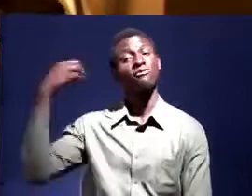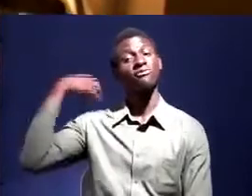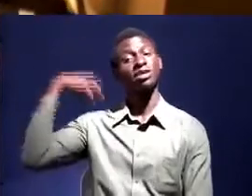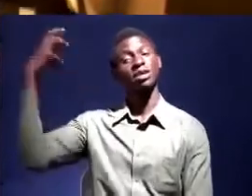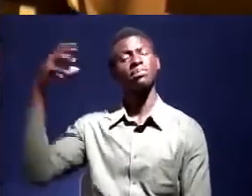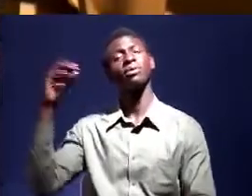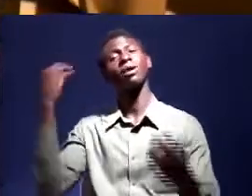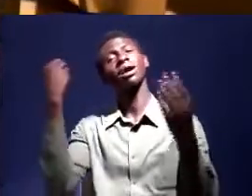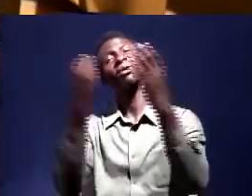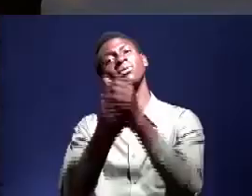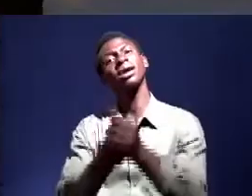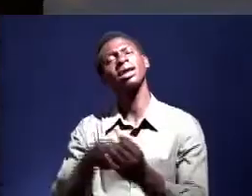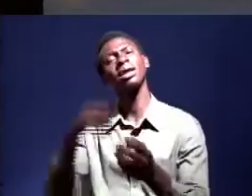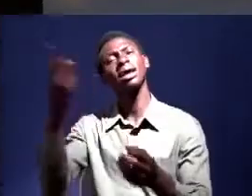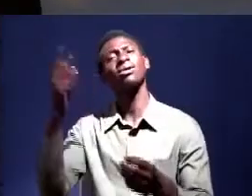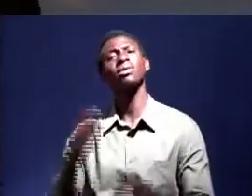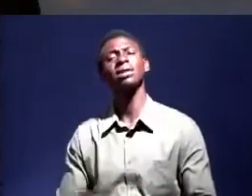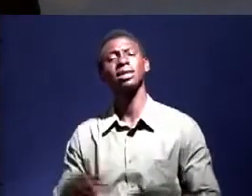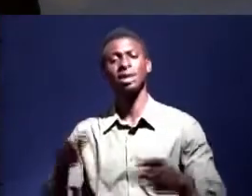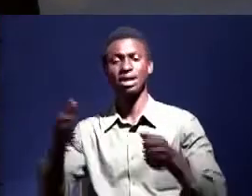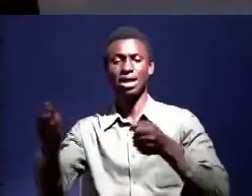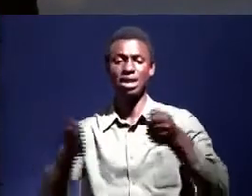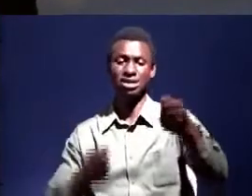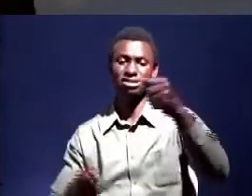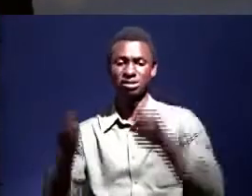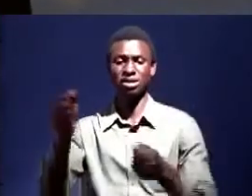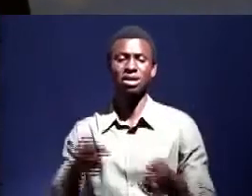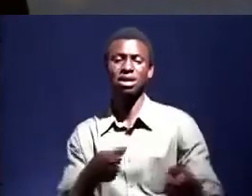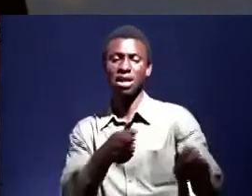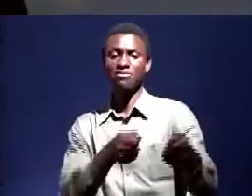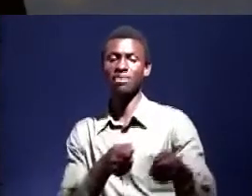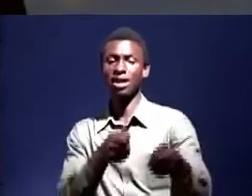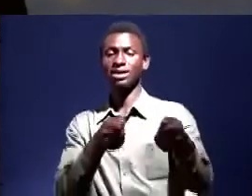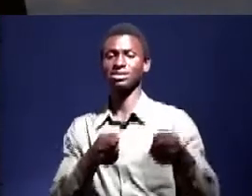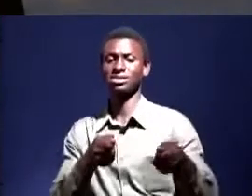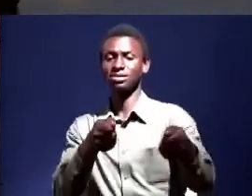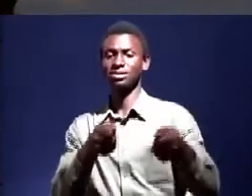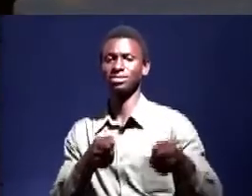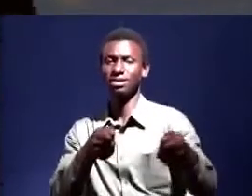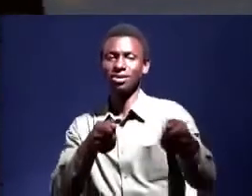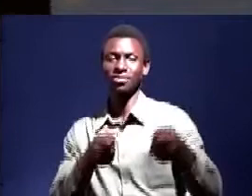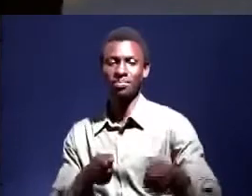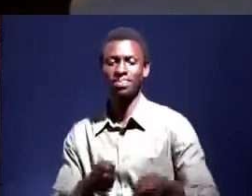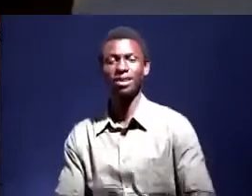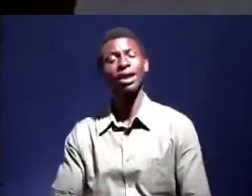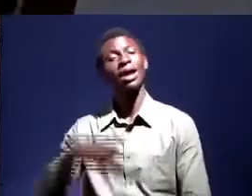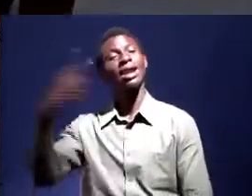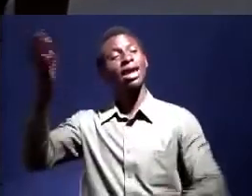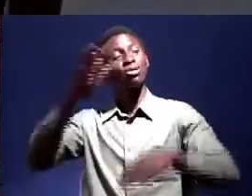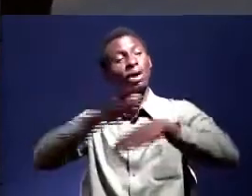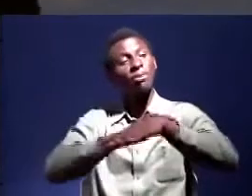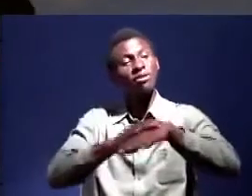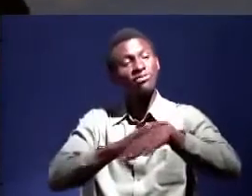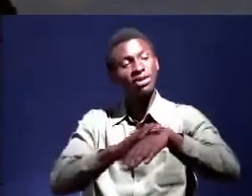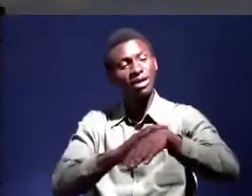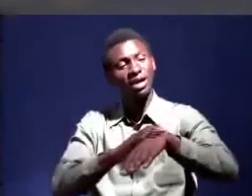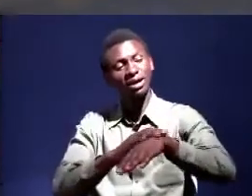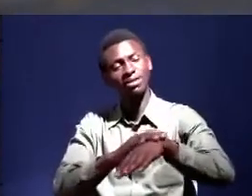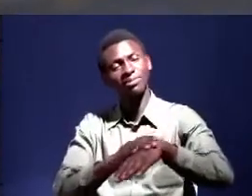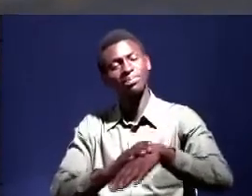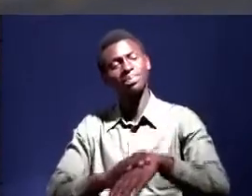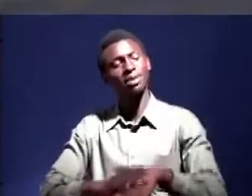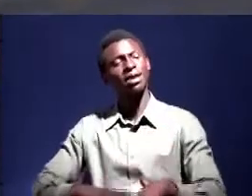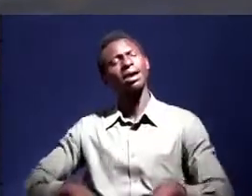And that Ethiopian, that African, was so excited about his baptism